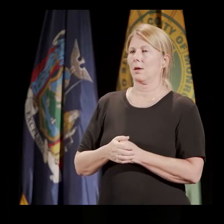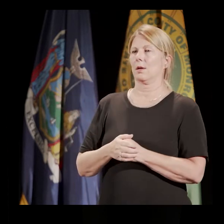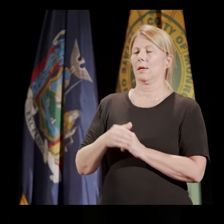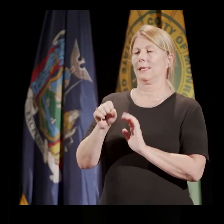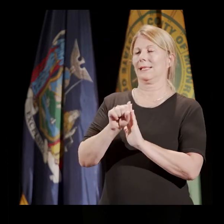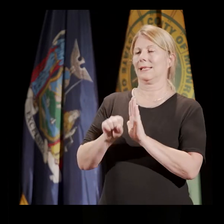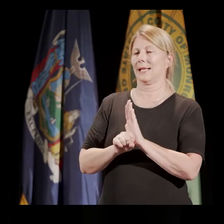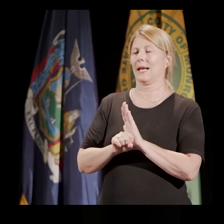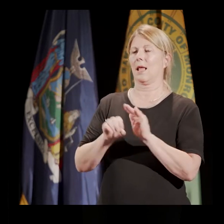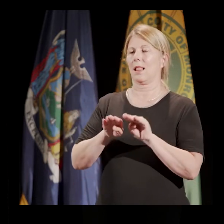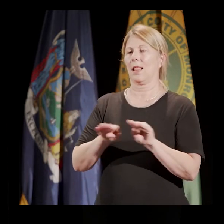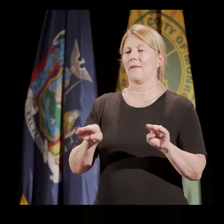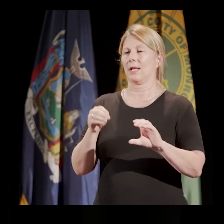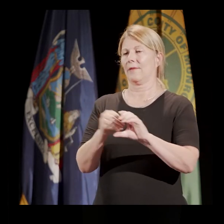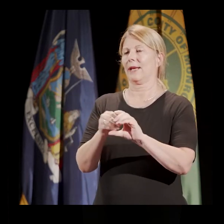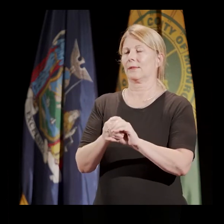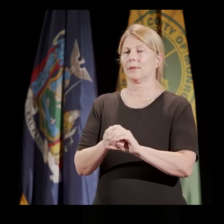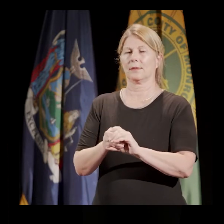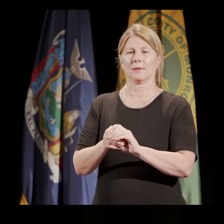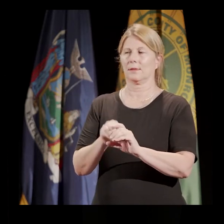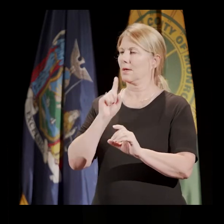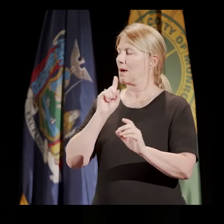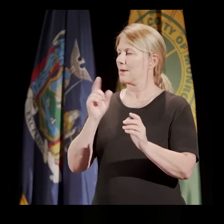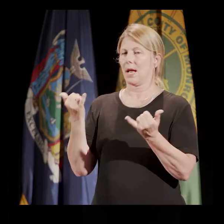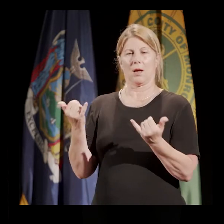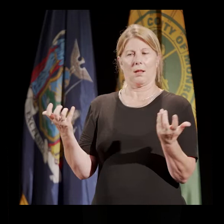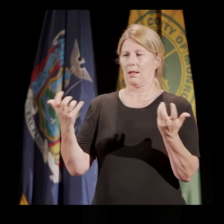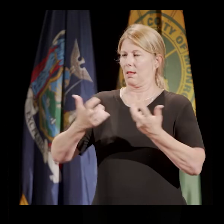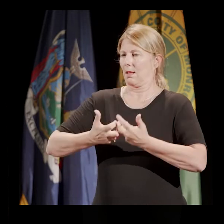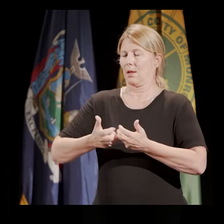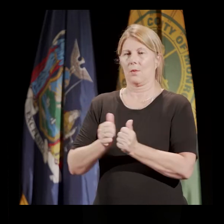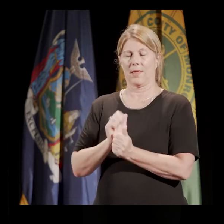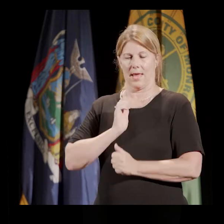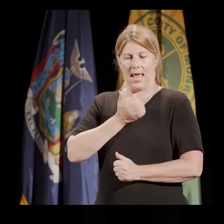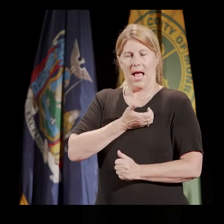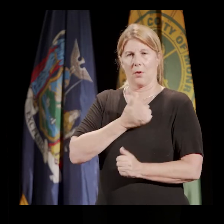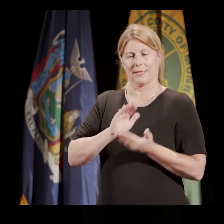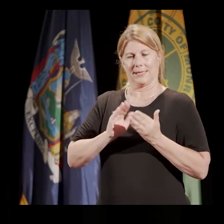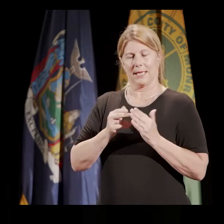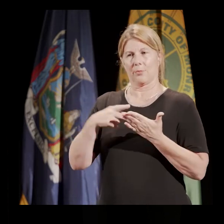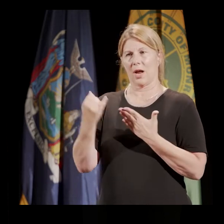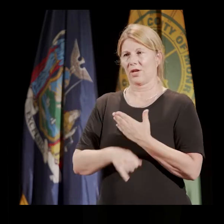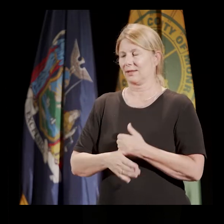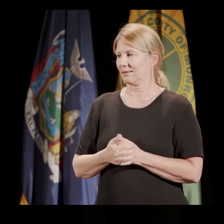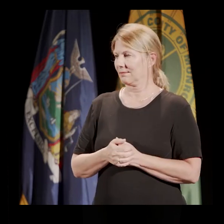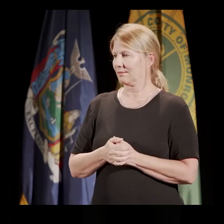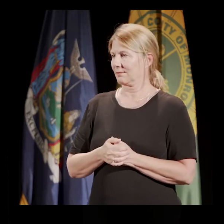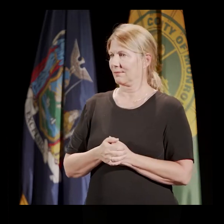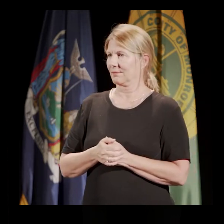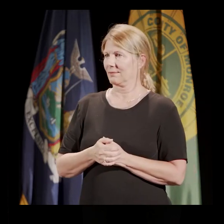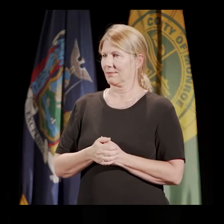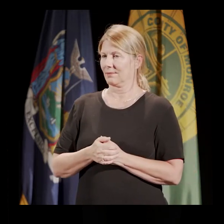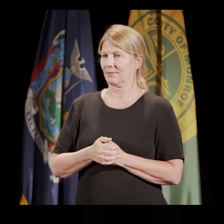both large and small, now align perfectly with our own projects. The governor's decision to build the